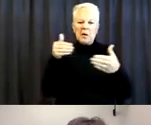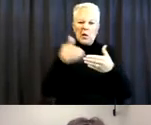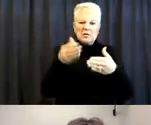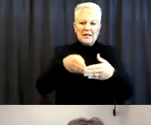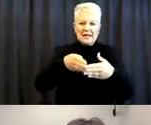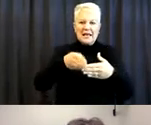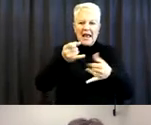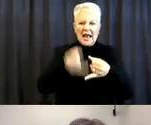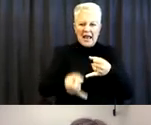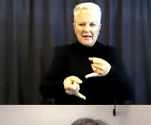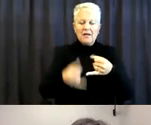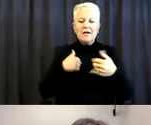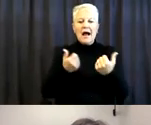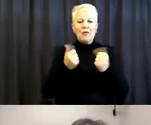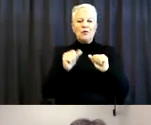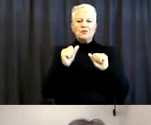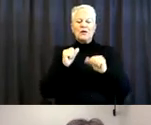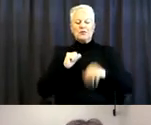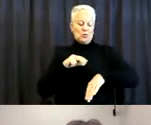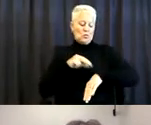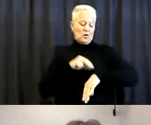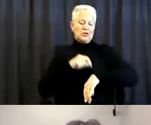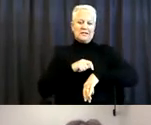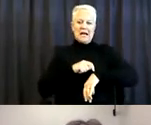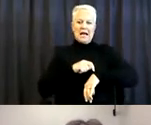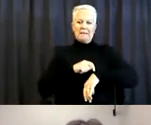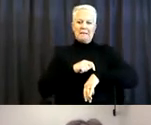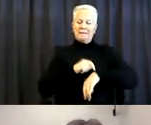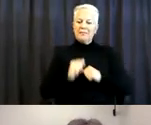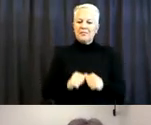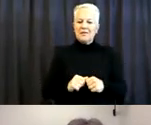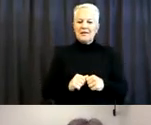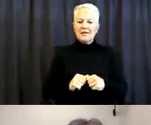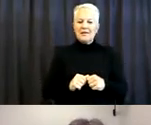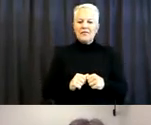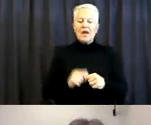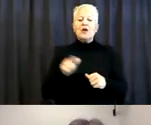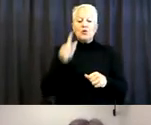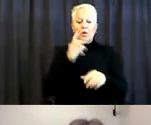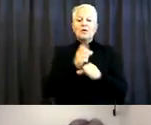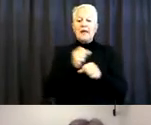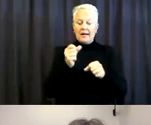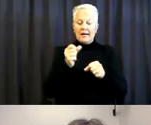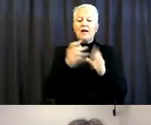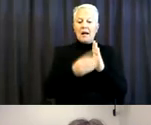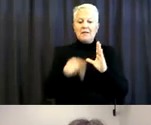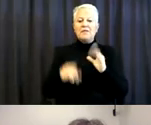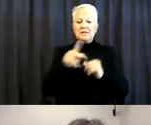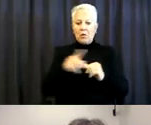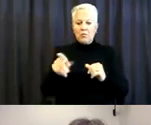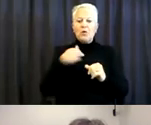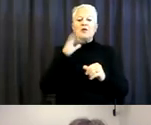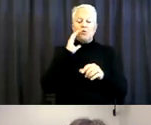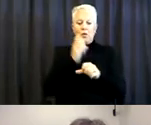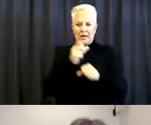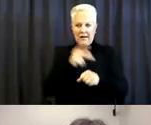end. I'll try to be mindful of the time. You will get a copy of the PowerPoint and you will